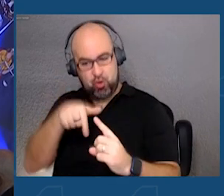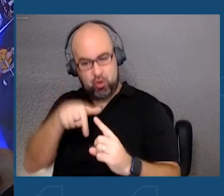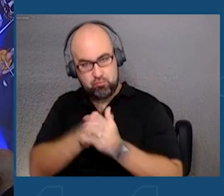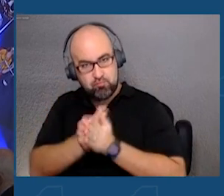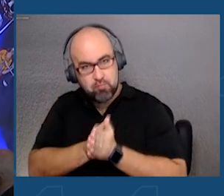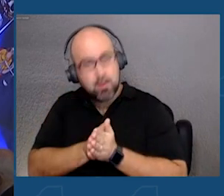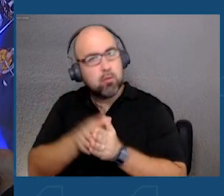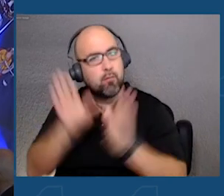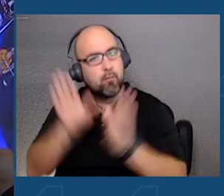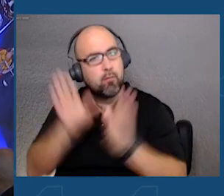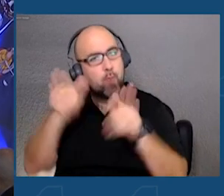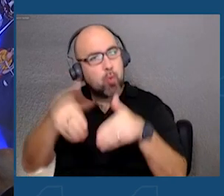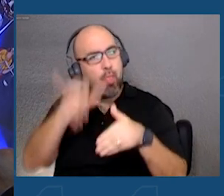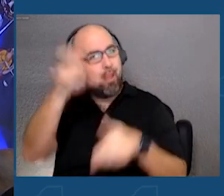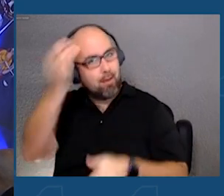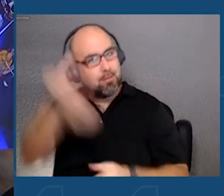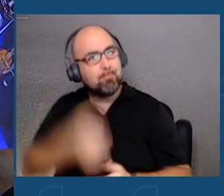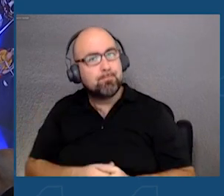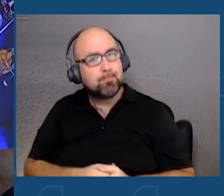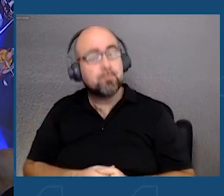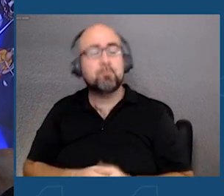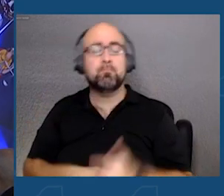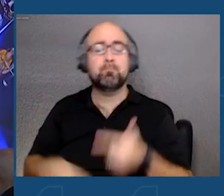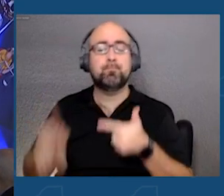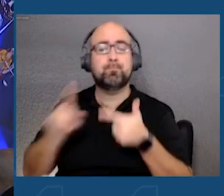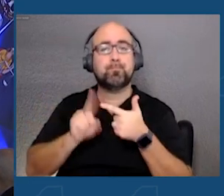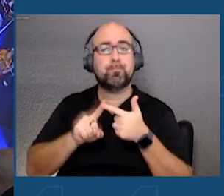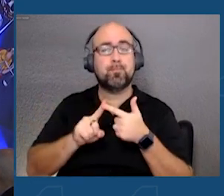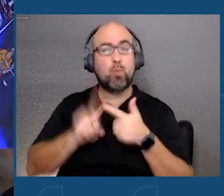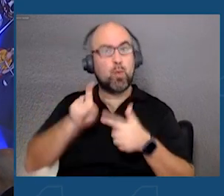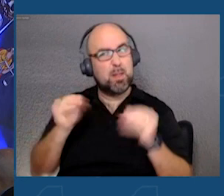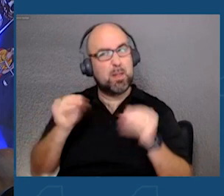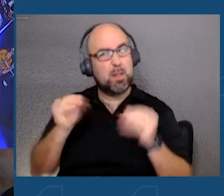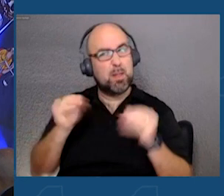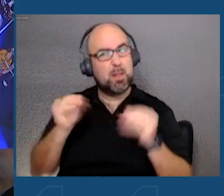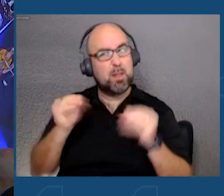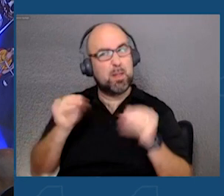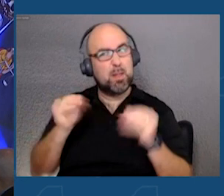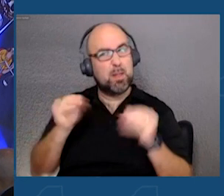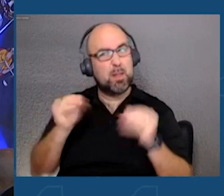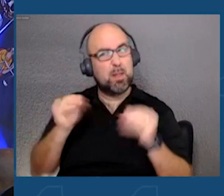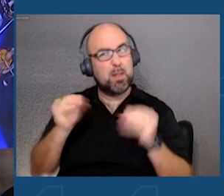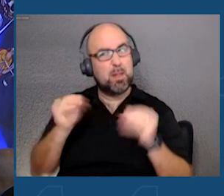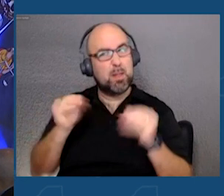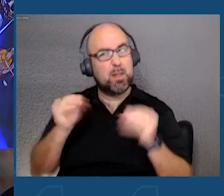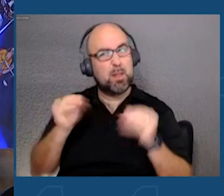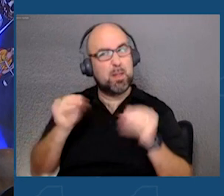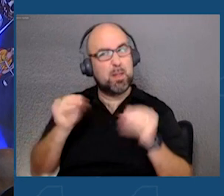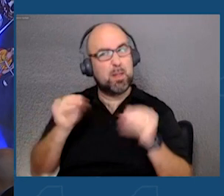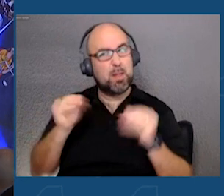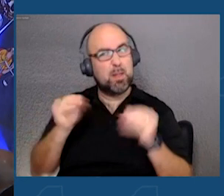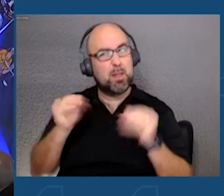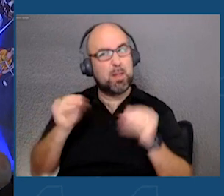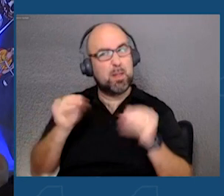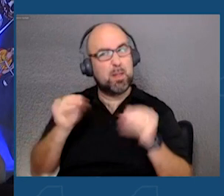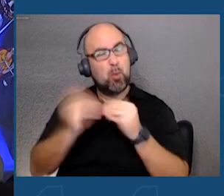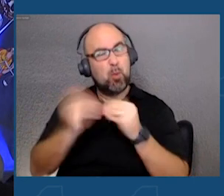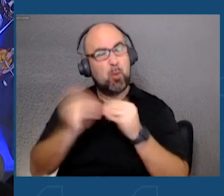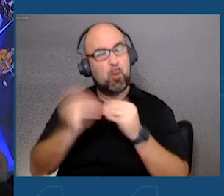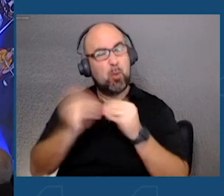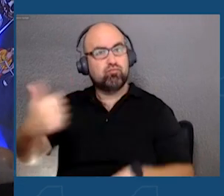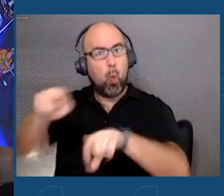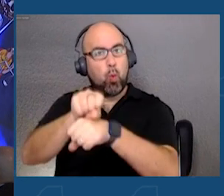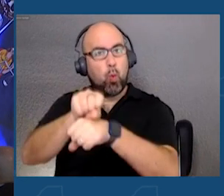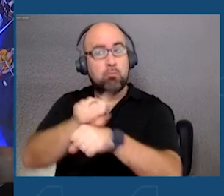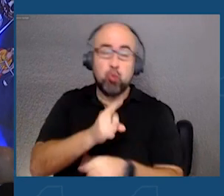working. Now that's true whether you're commuting from a suburb to Midtown, and surprise, surprise, the data shows that people